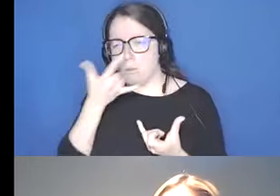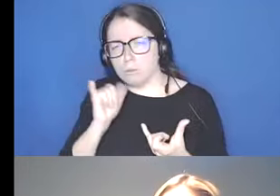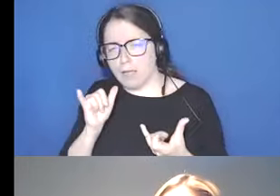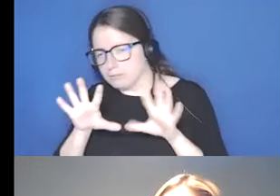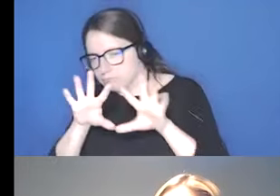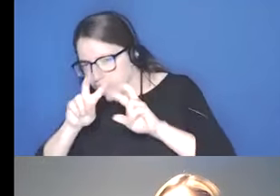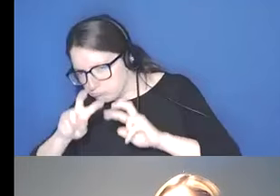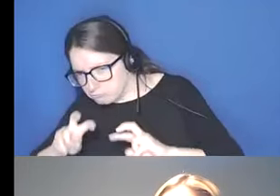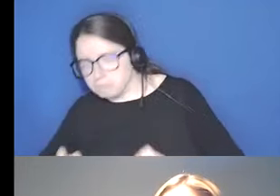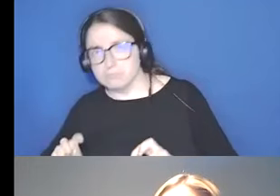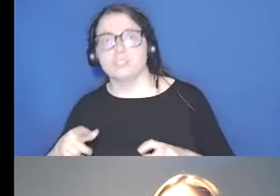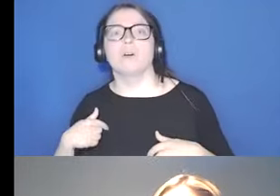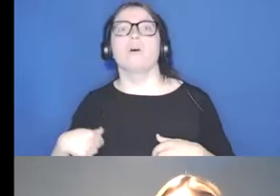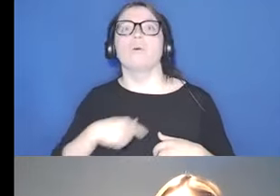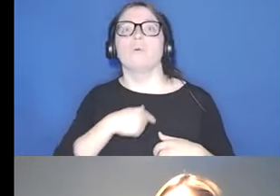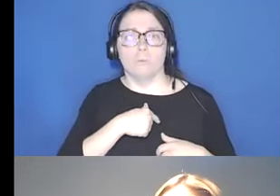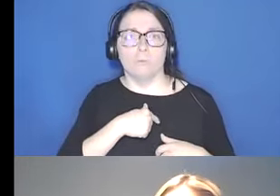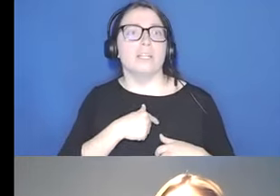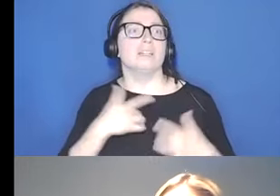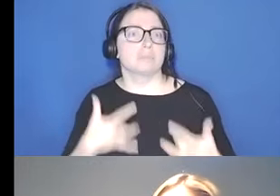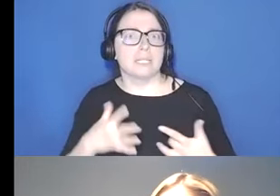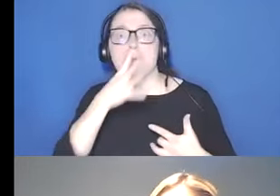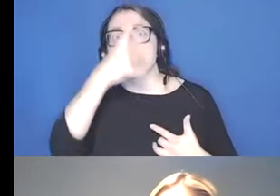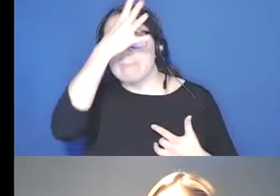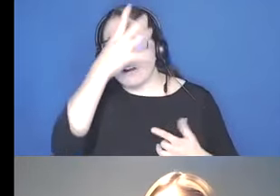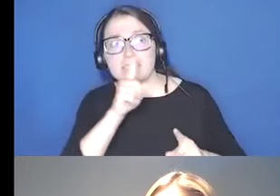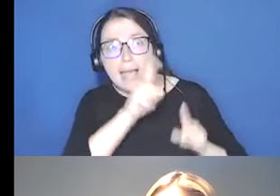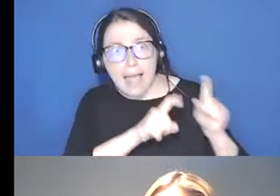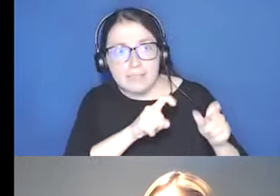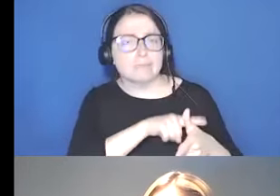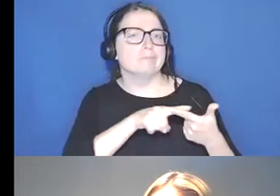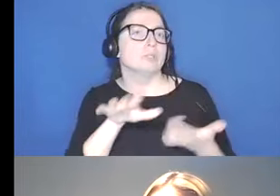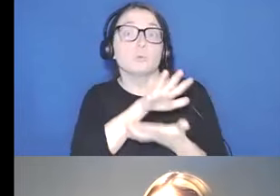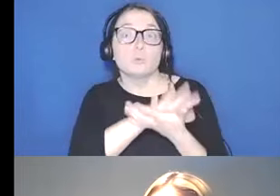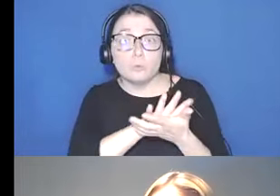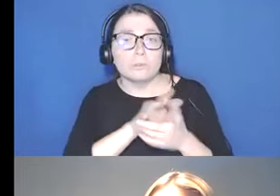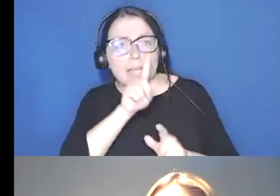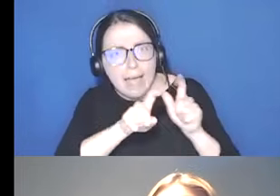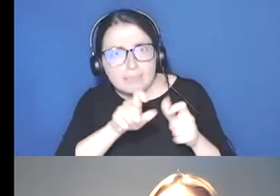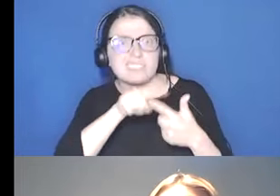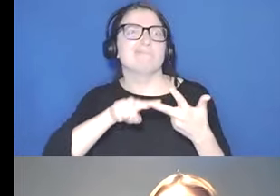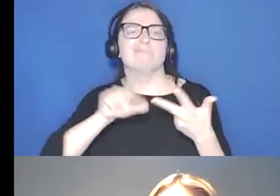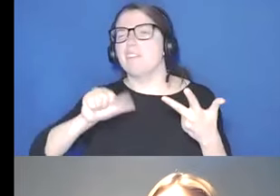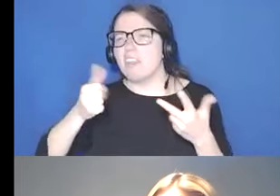gather information from parents and schools and other providers that the child might be involved with as well.